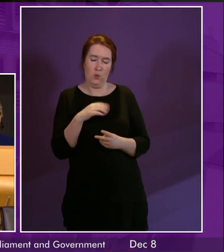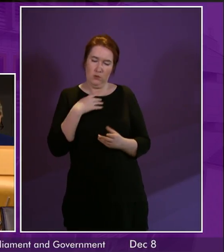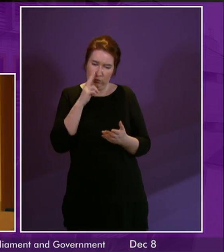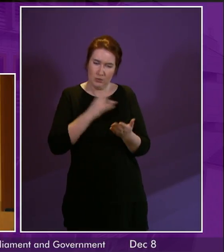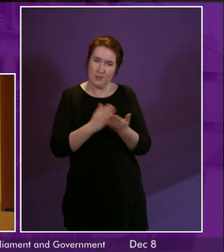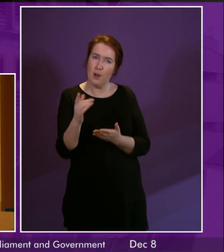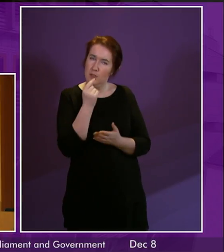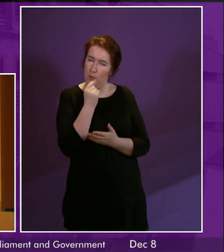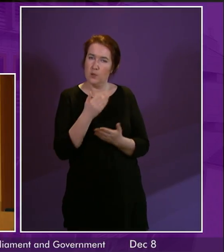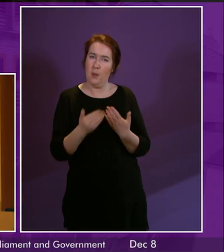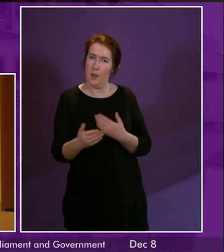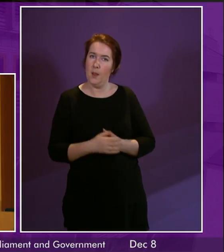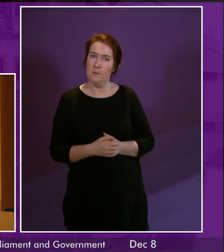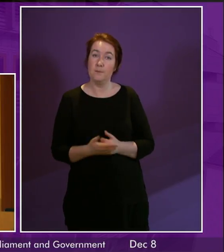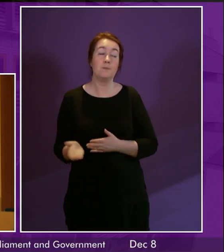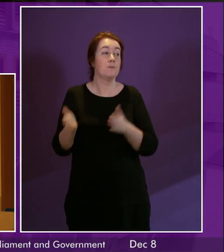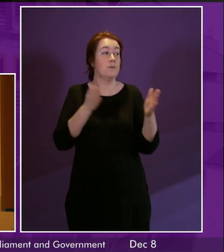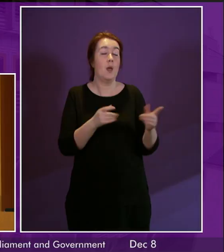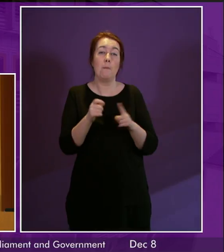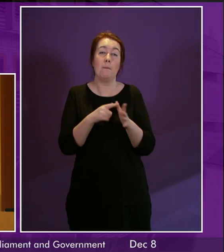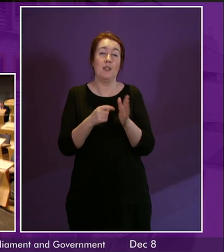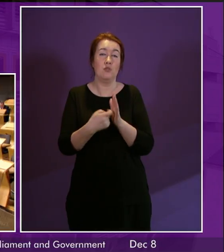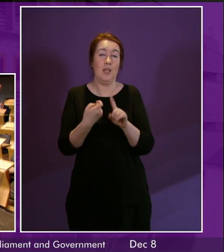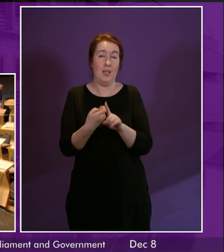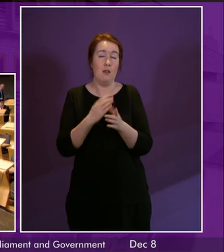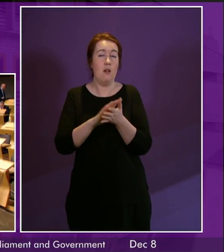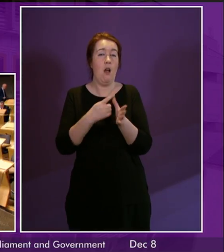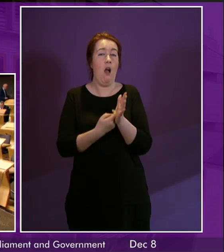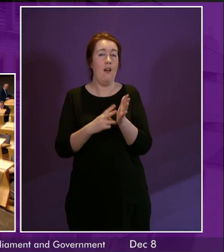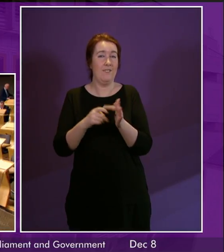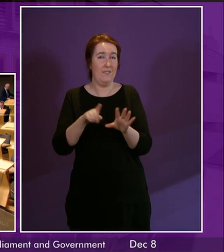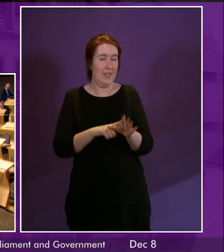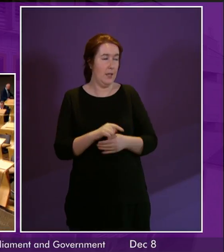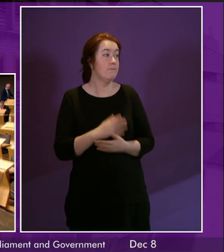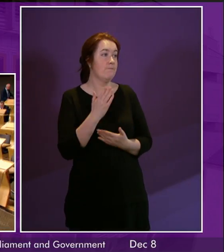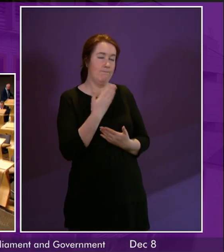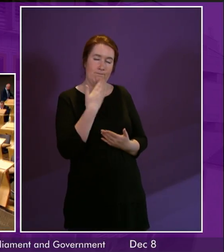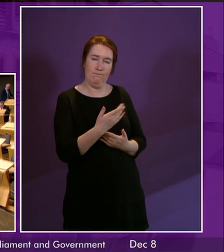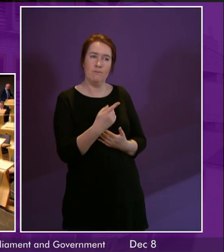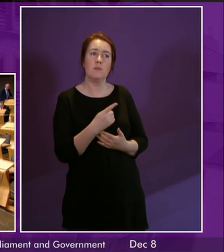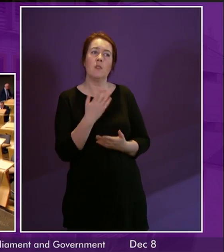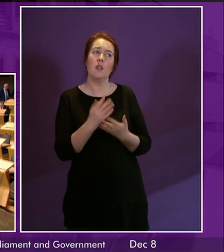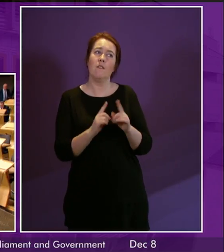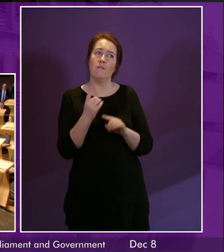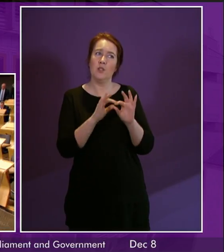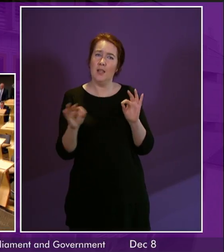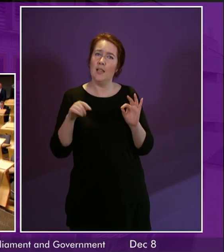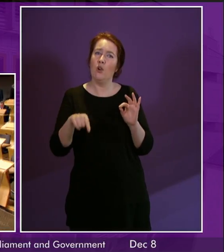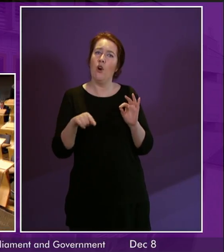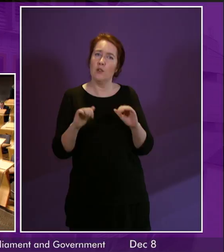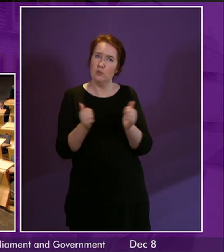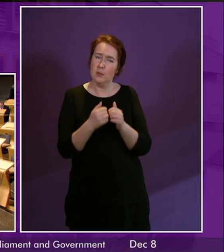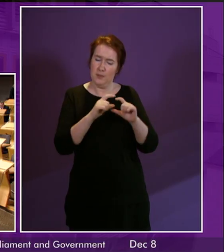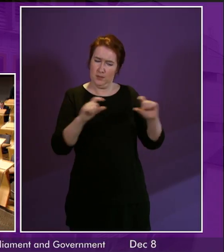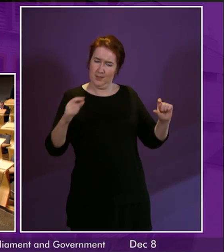you. Patrick Harvey. Thanks very much, Deputy Presiding Officer. The first line of this agreement says the